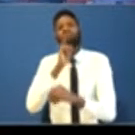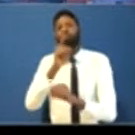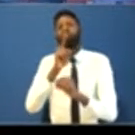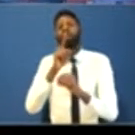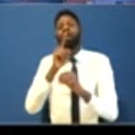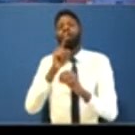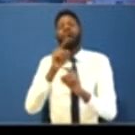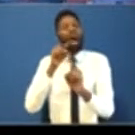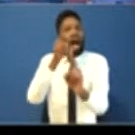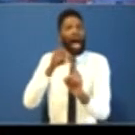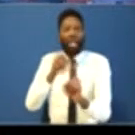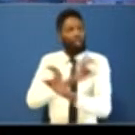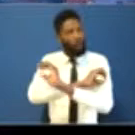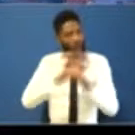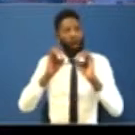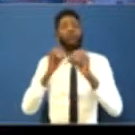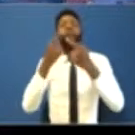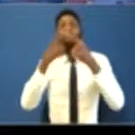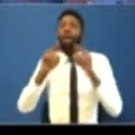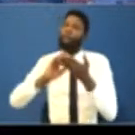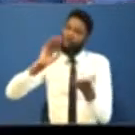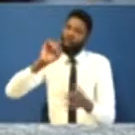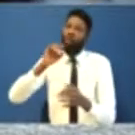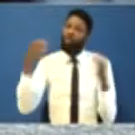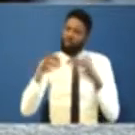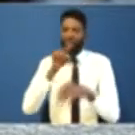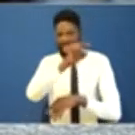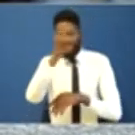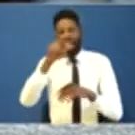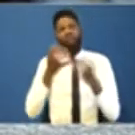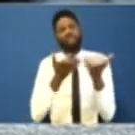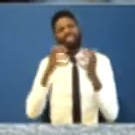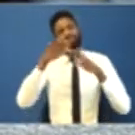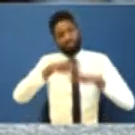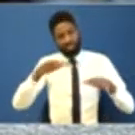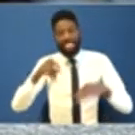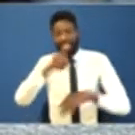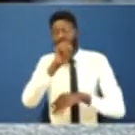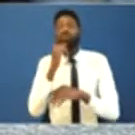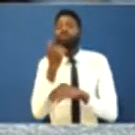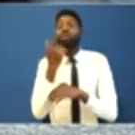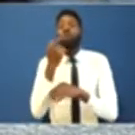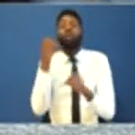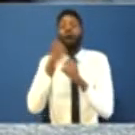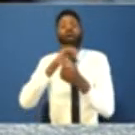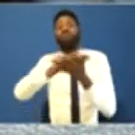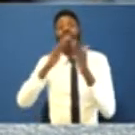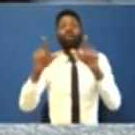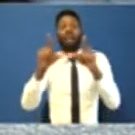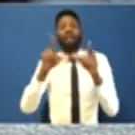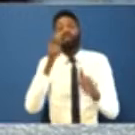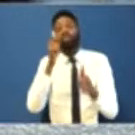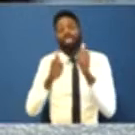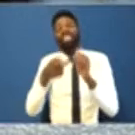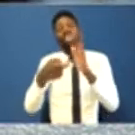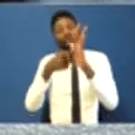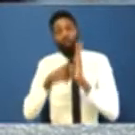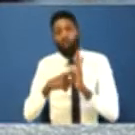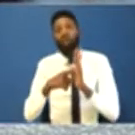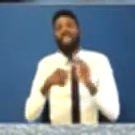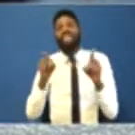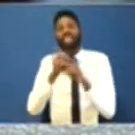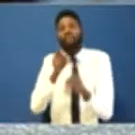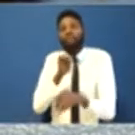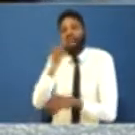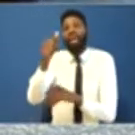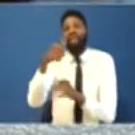harassed yet a big percentage of of them you'd operate without the licenses that are required without paying any dues to